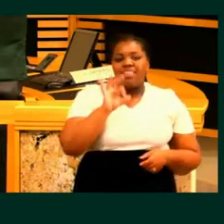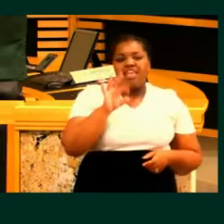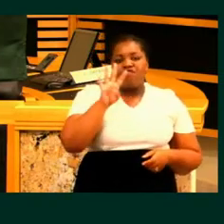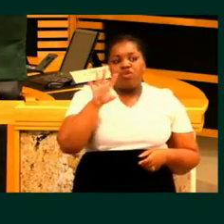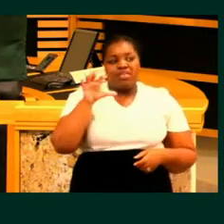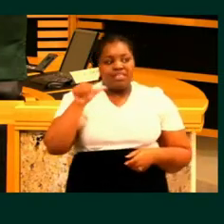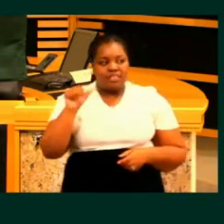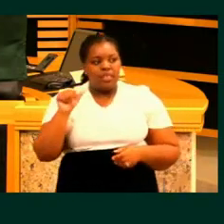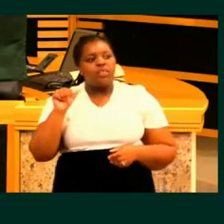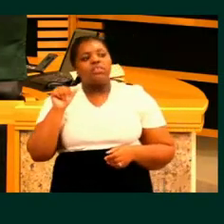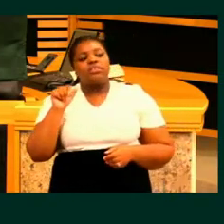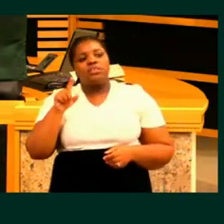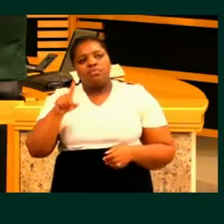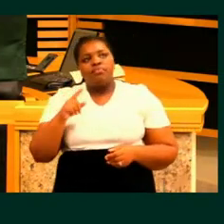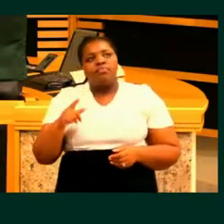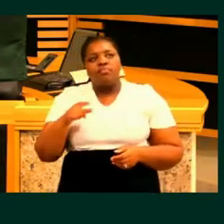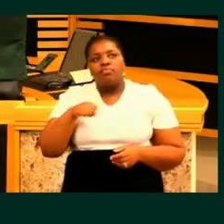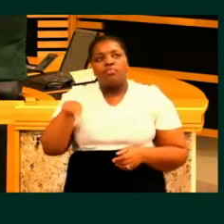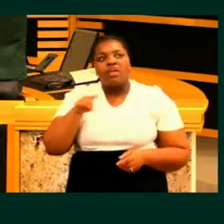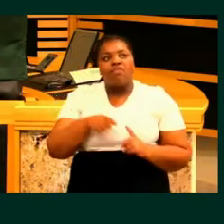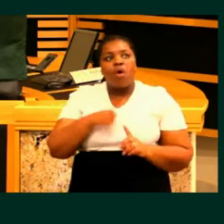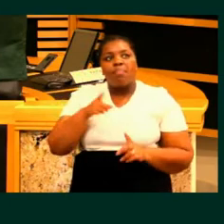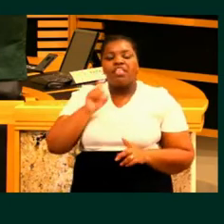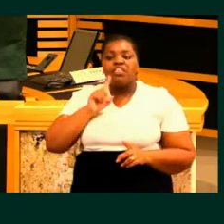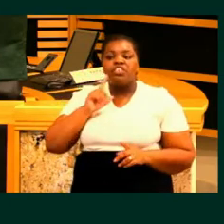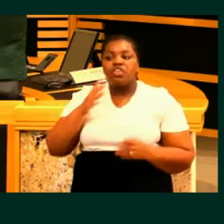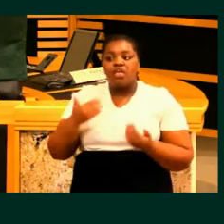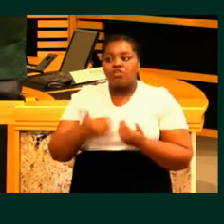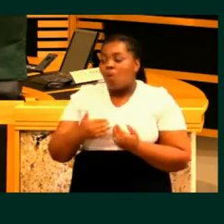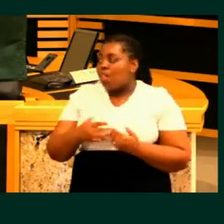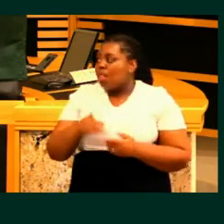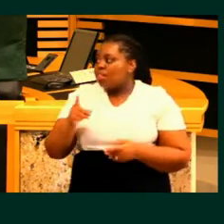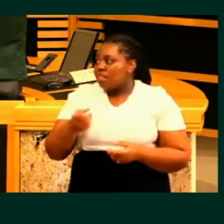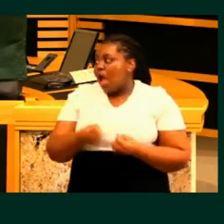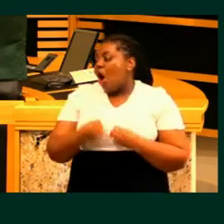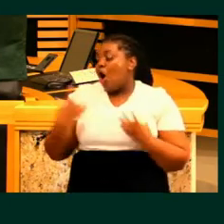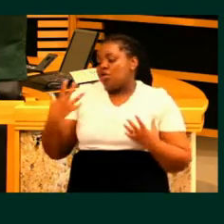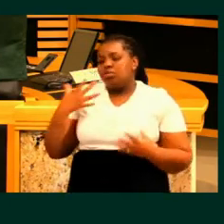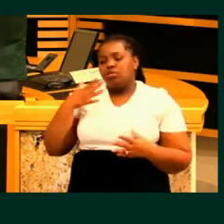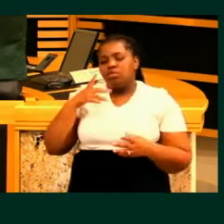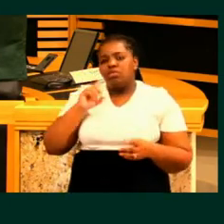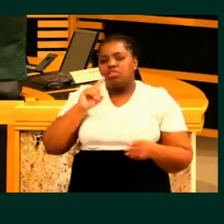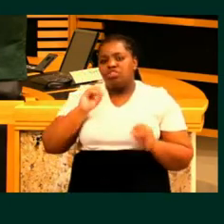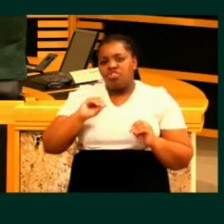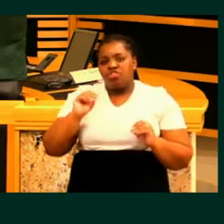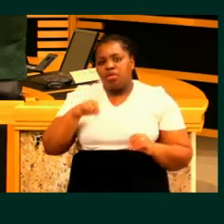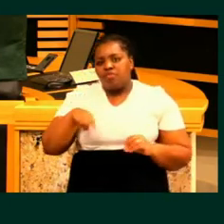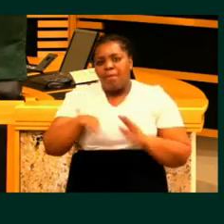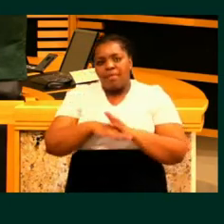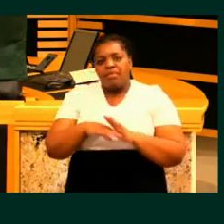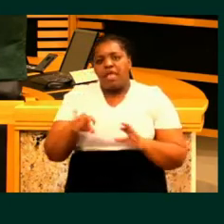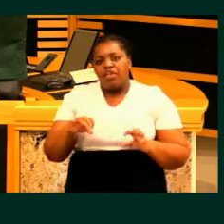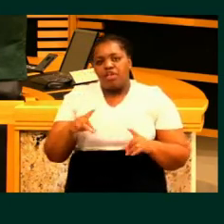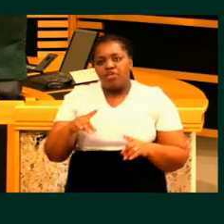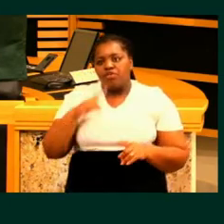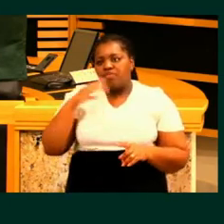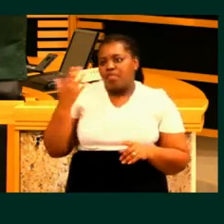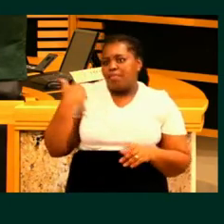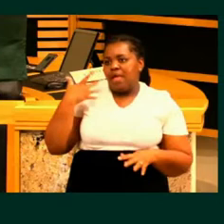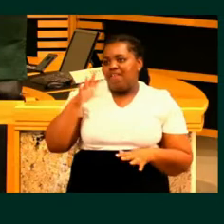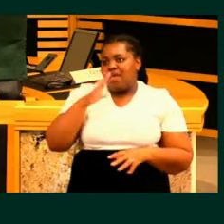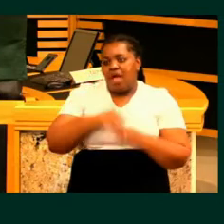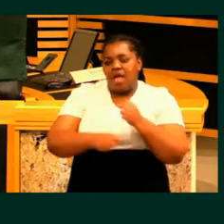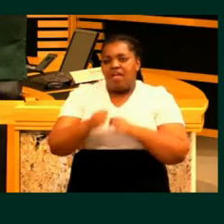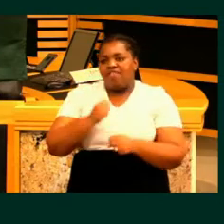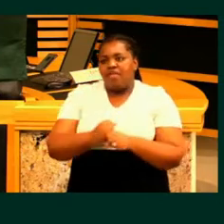cases of sexual misconduct by teachers in schools have cost the department of basic education over the past 5 years